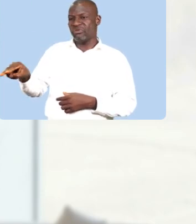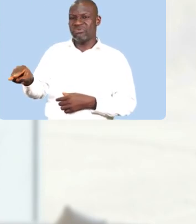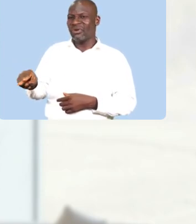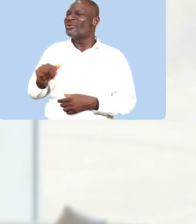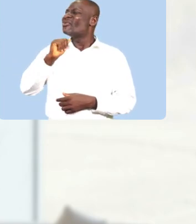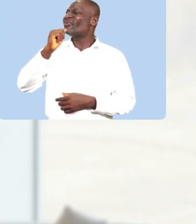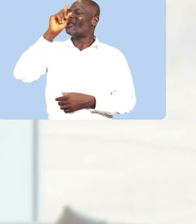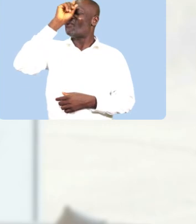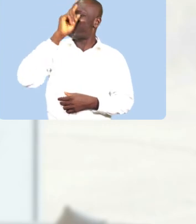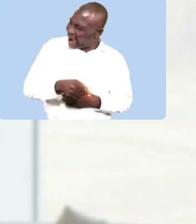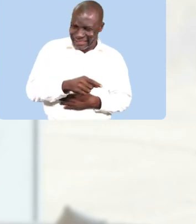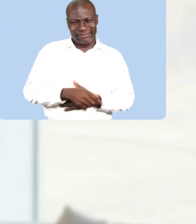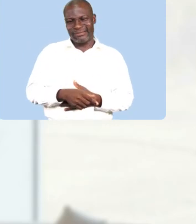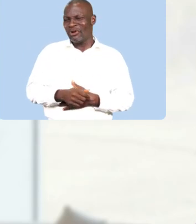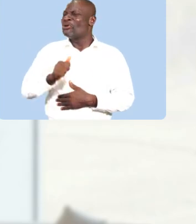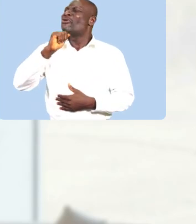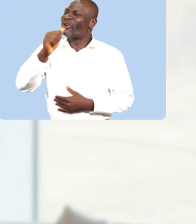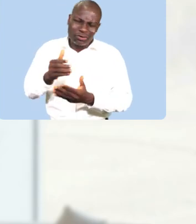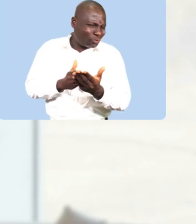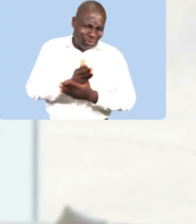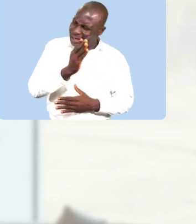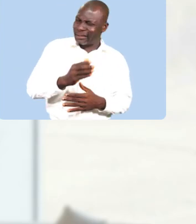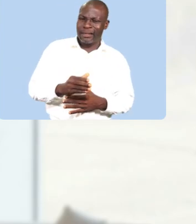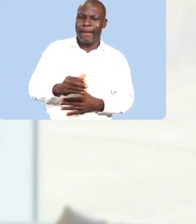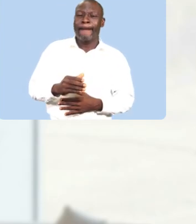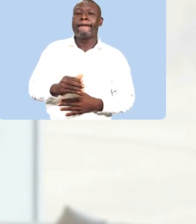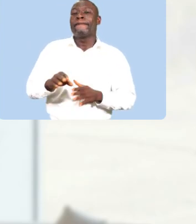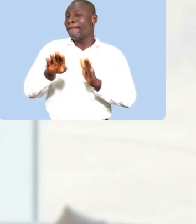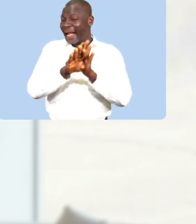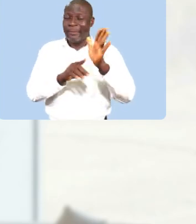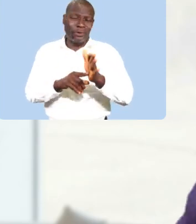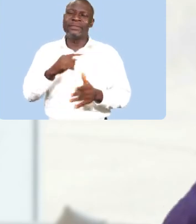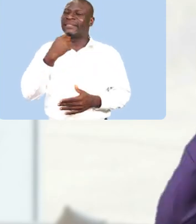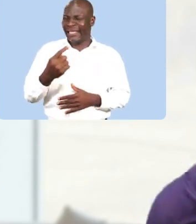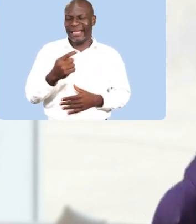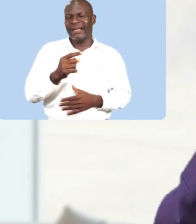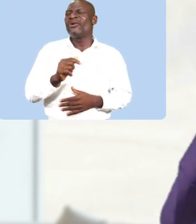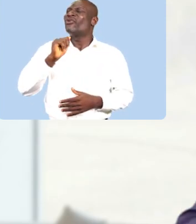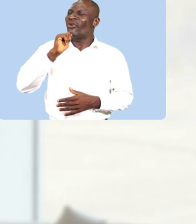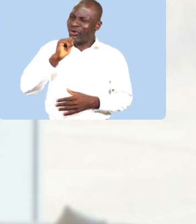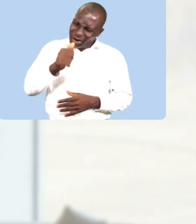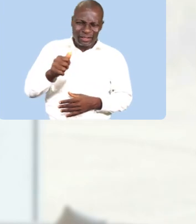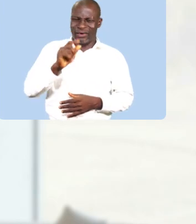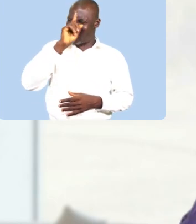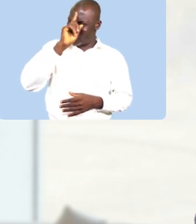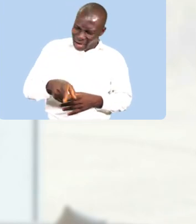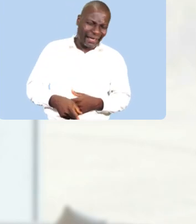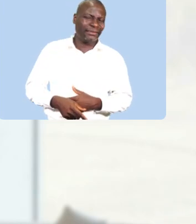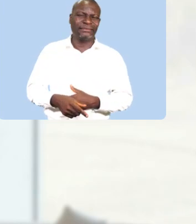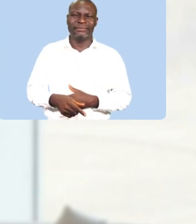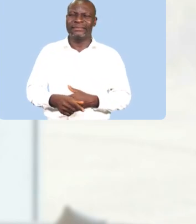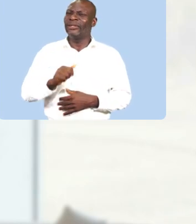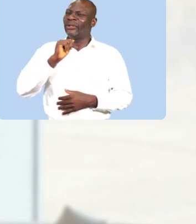enye nyansa bible anto sabe o me na meto sabe bible se enye nyansa so